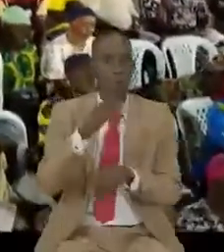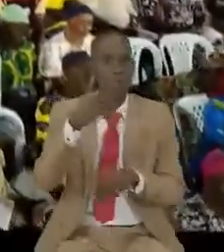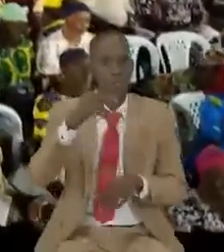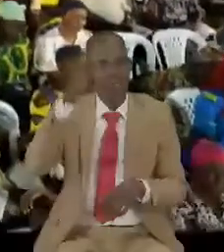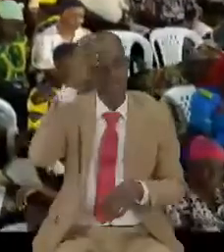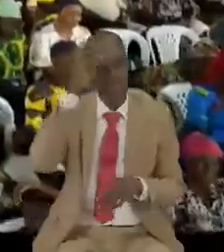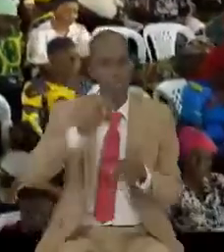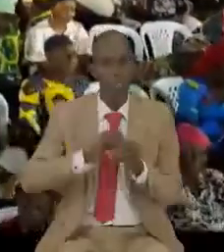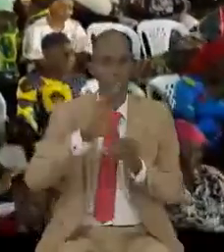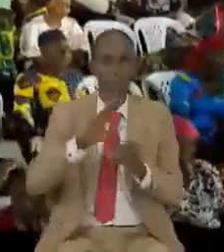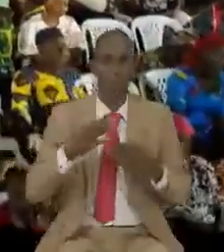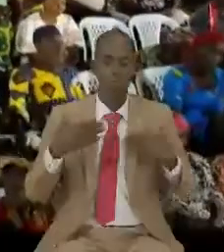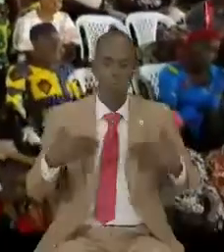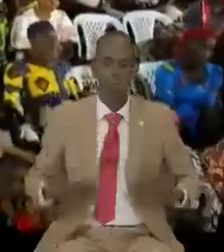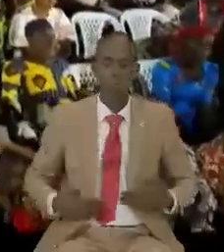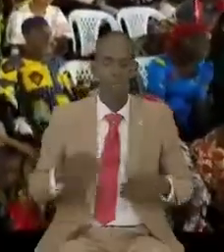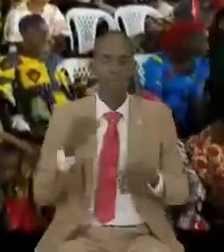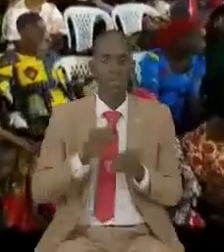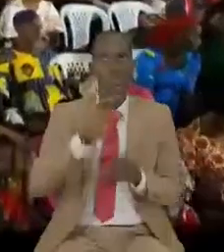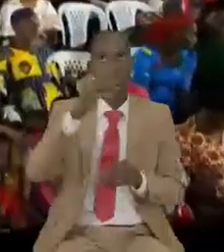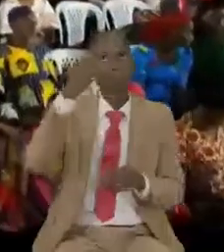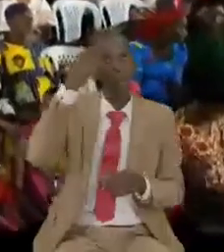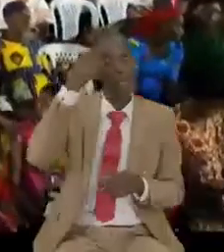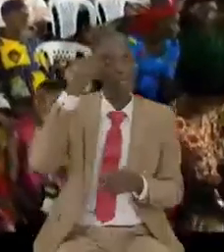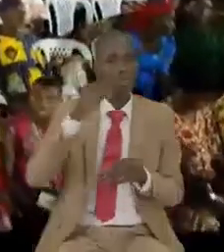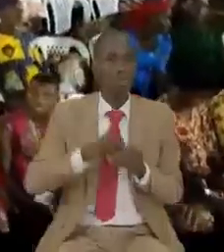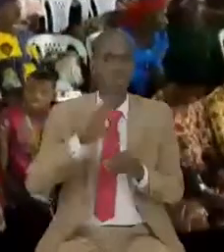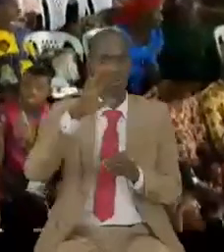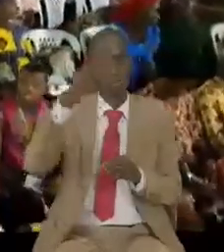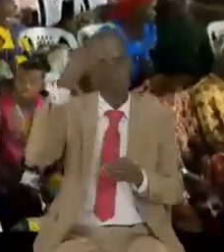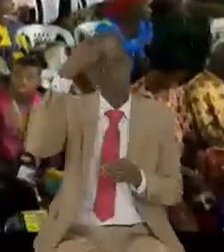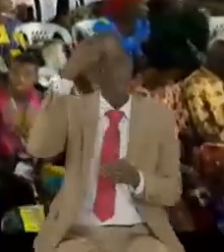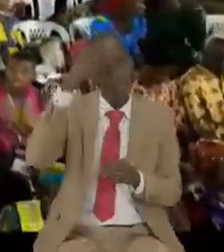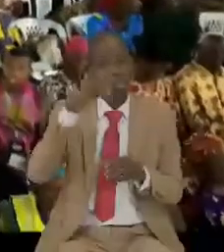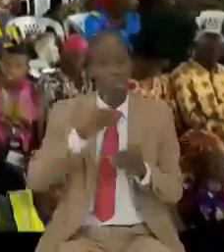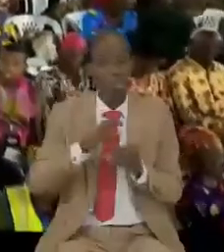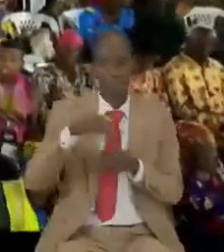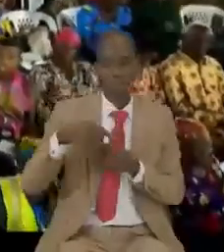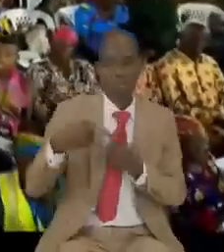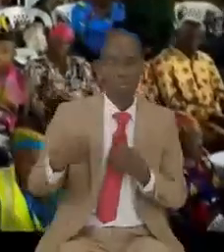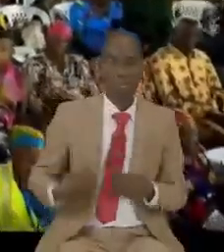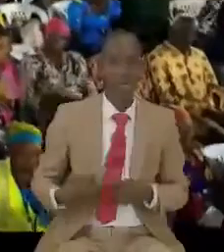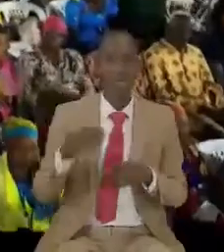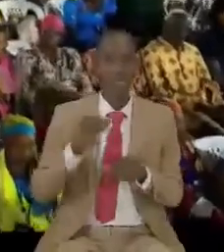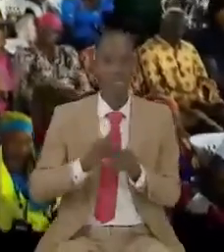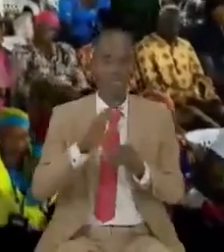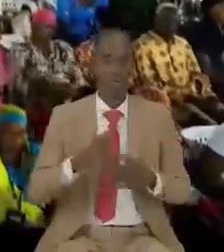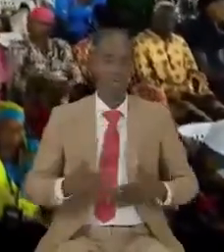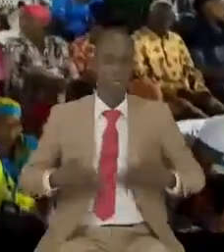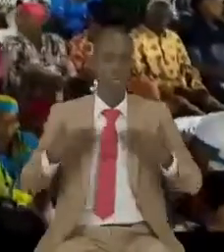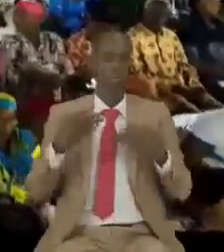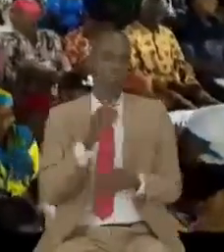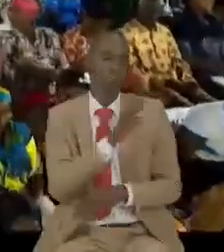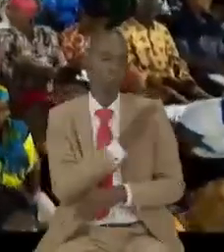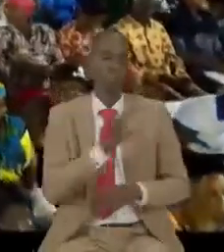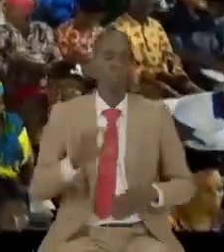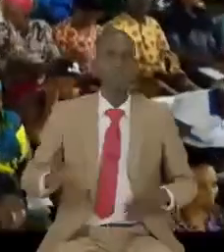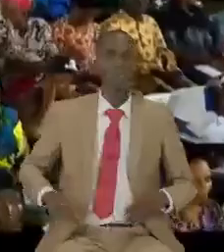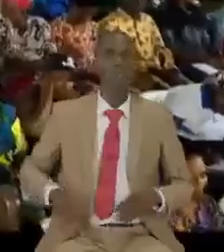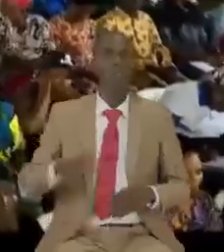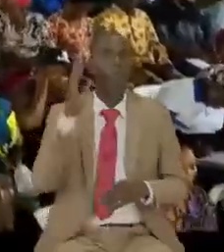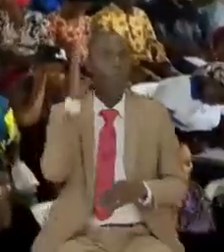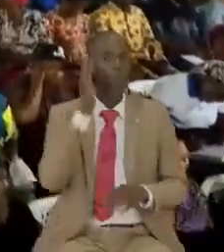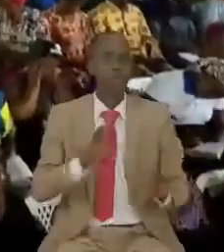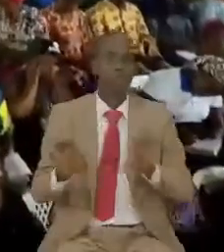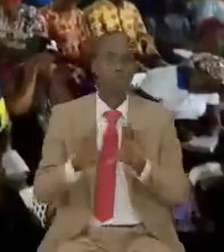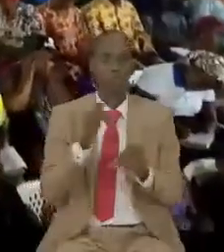your body, in your mind, in your brain, in your heart, in your life. Christ will do the